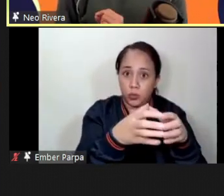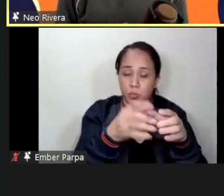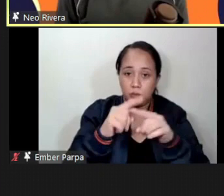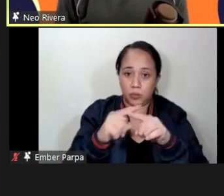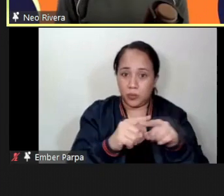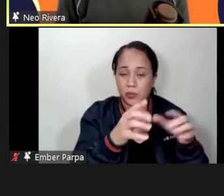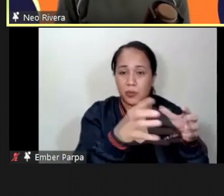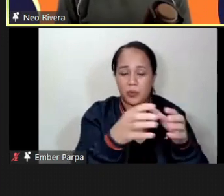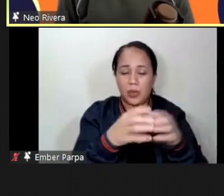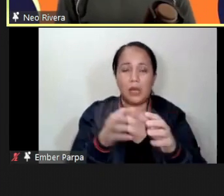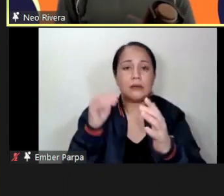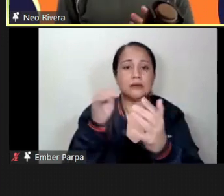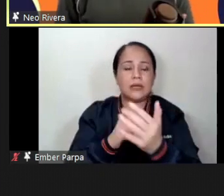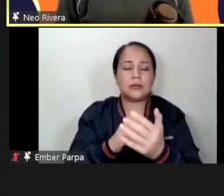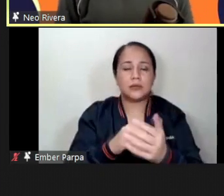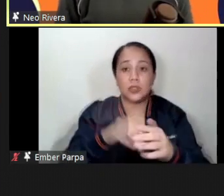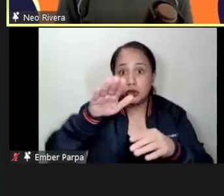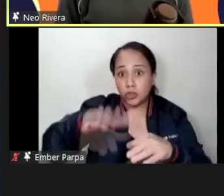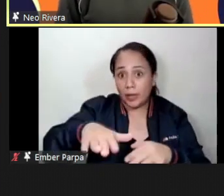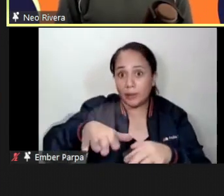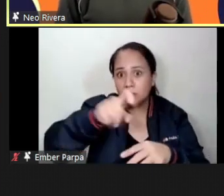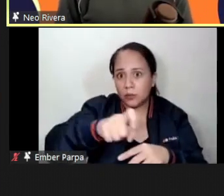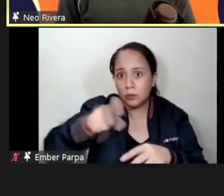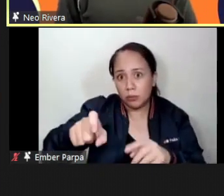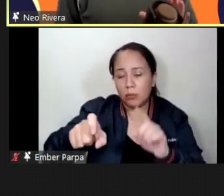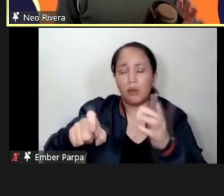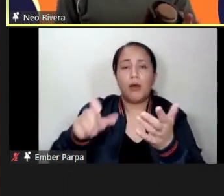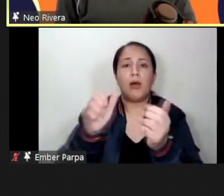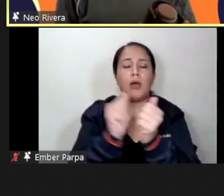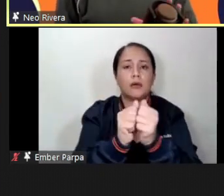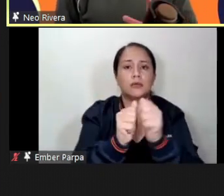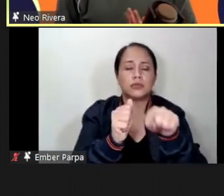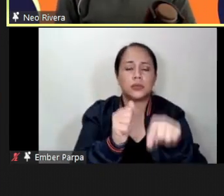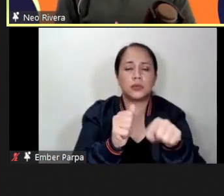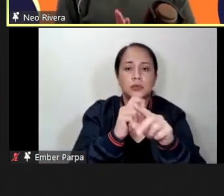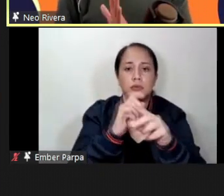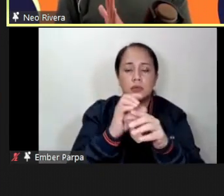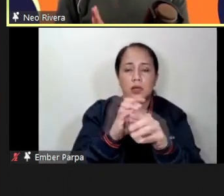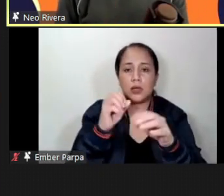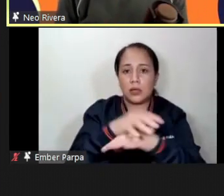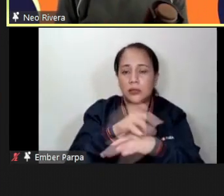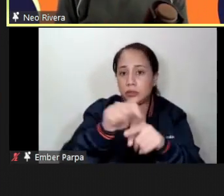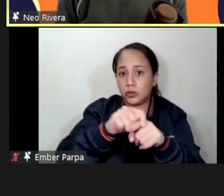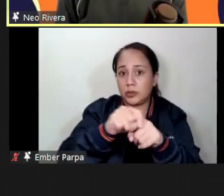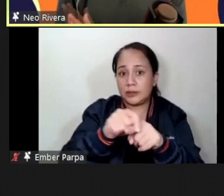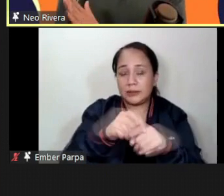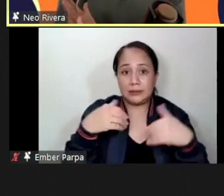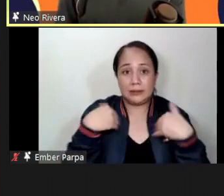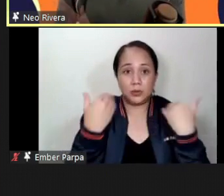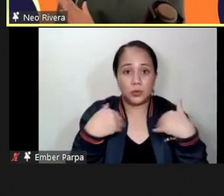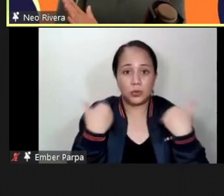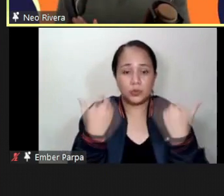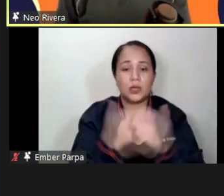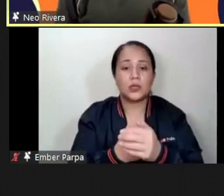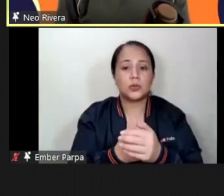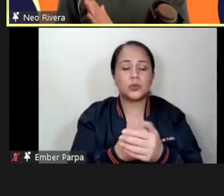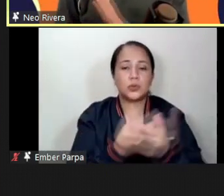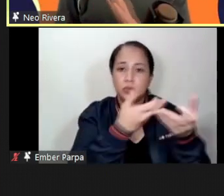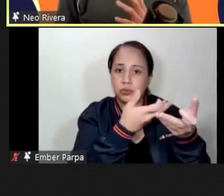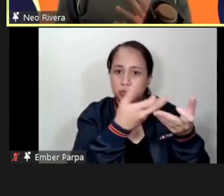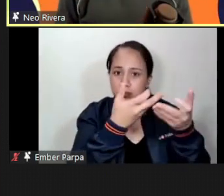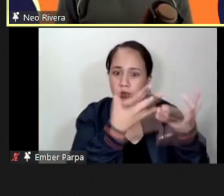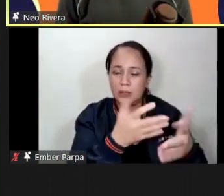Against Child Pornography and Council for the Welfare of Children trained adolescents to